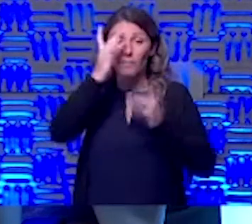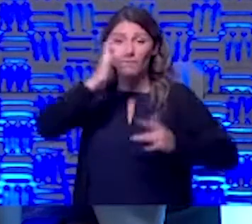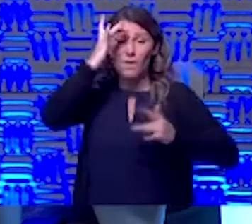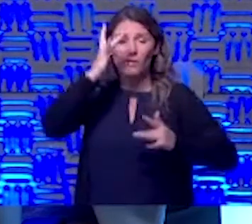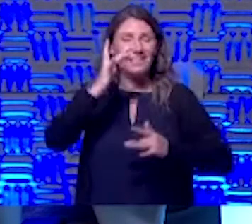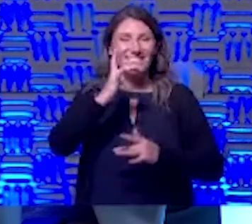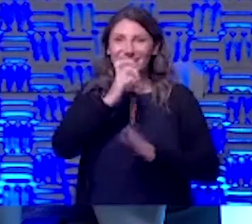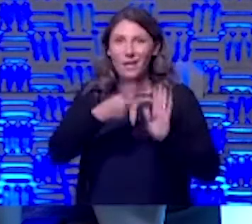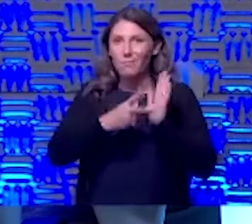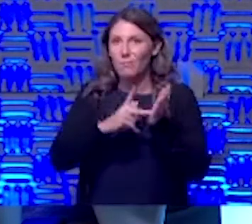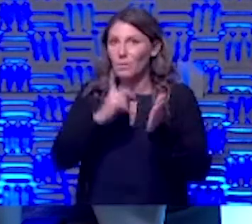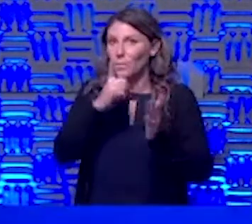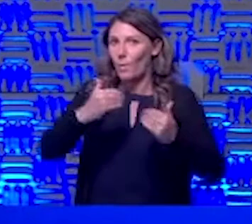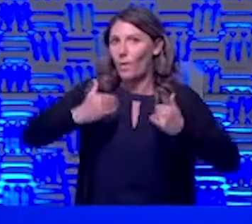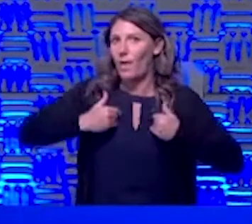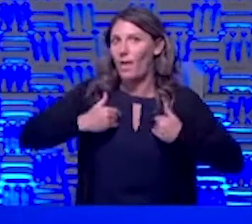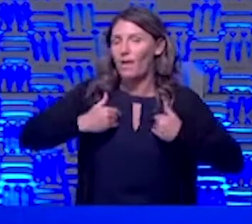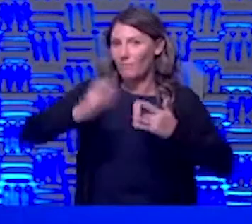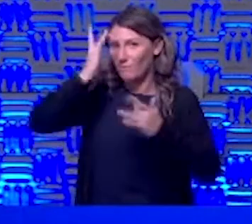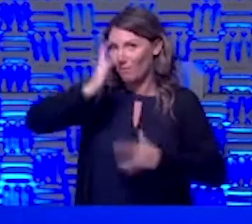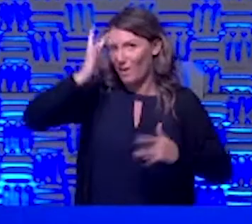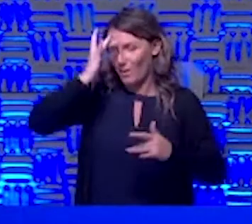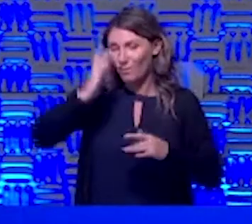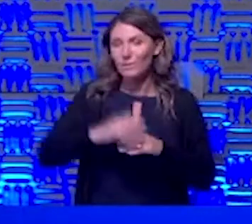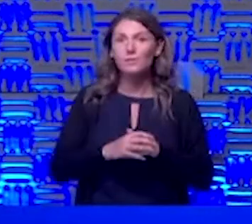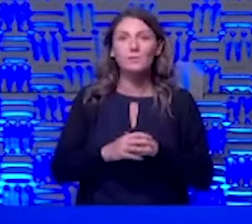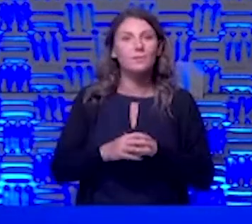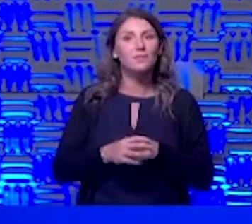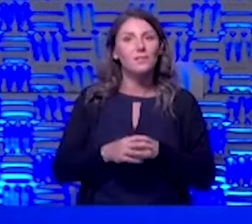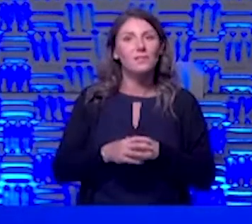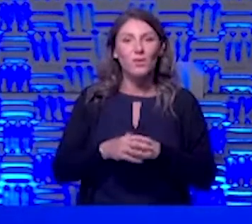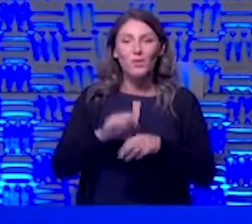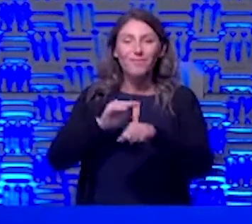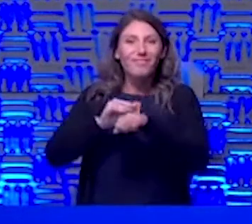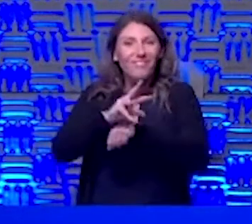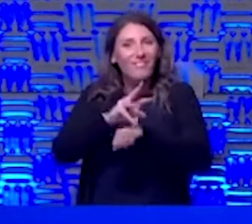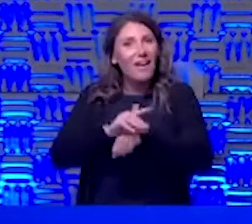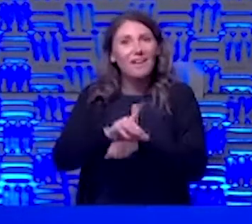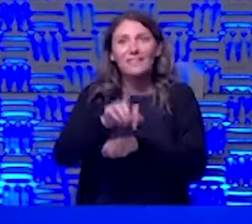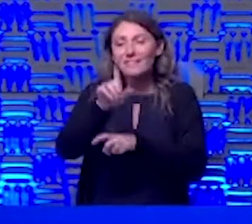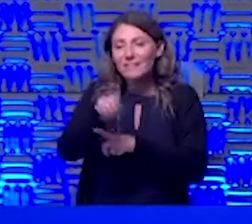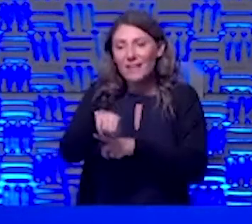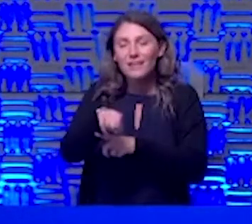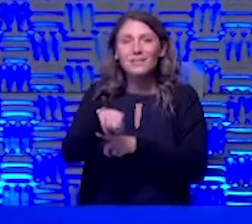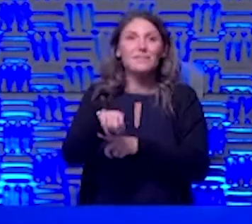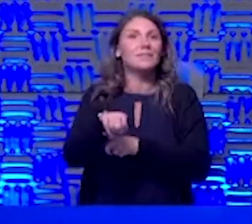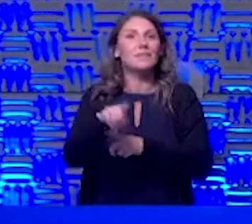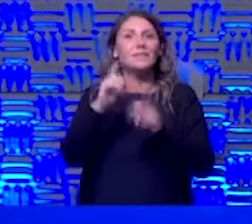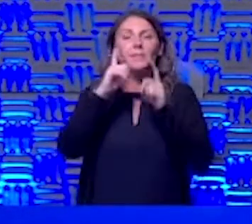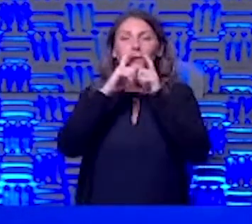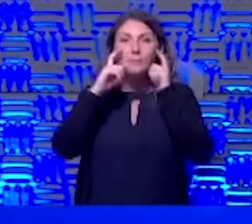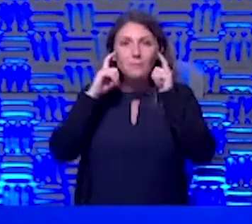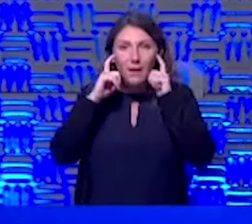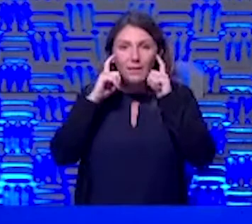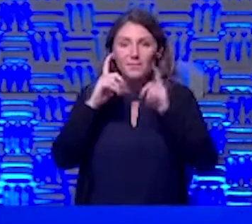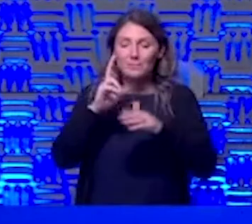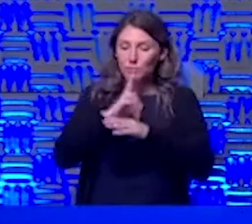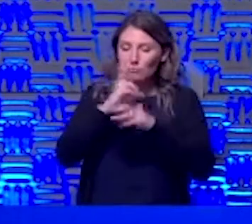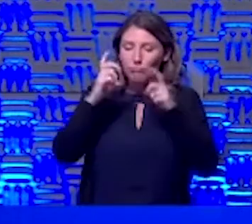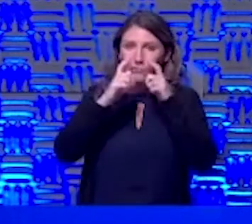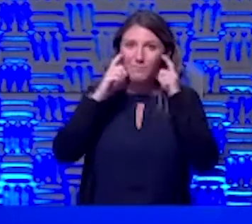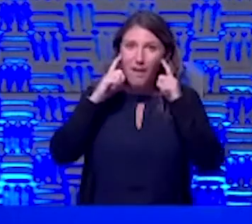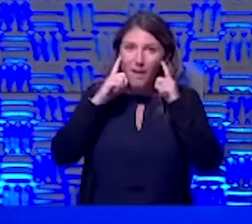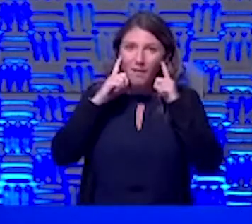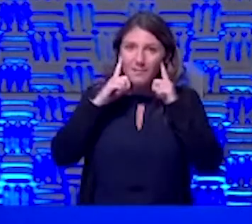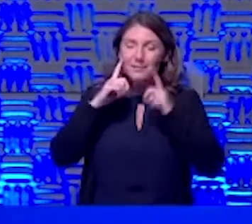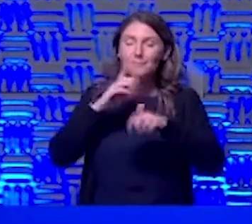have the virus. And so I think that's right. The advice has got to be wear a mask, wear a mask, wear a mask. And I know